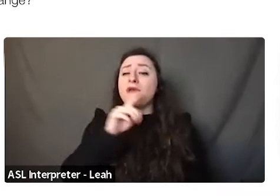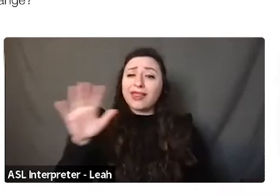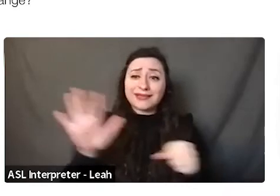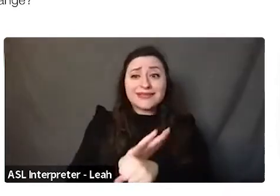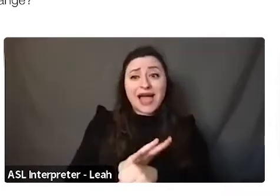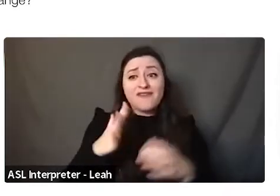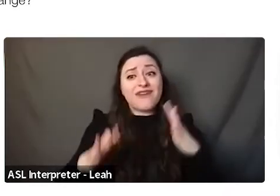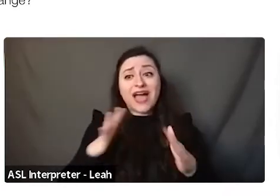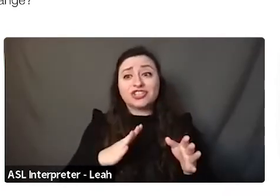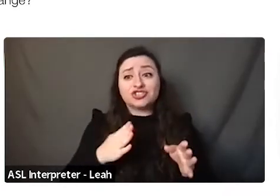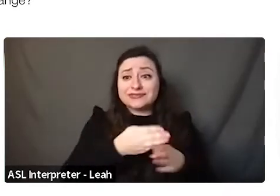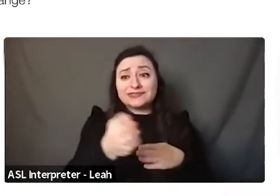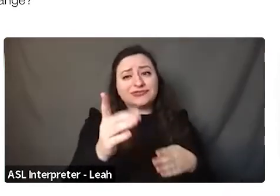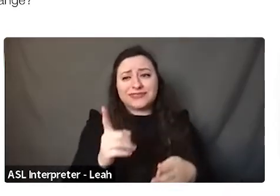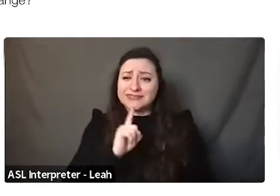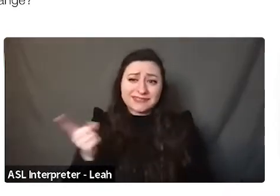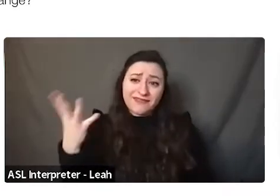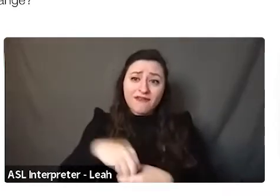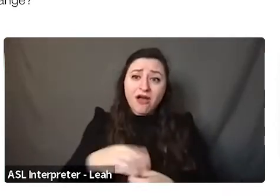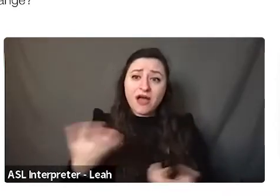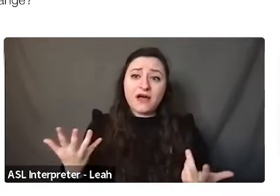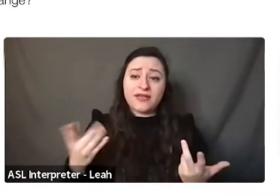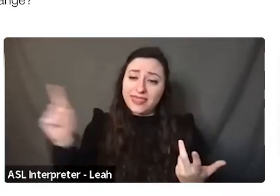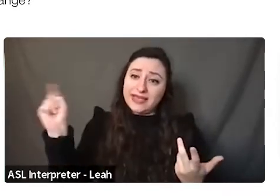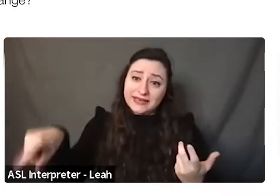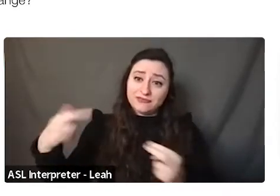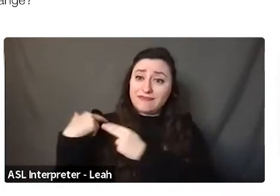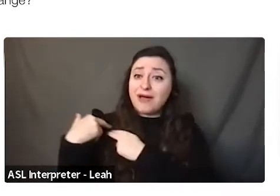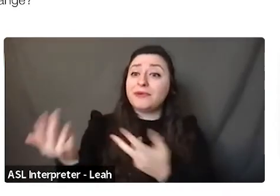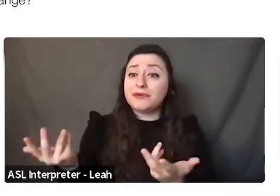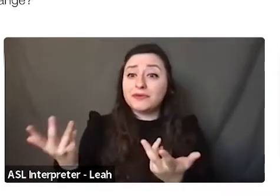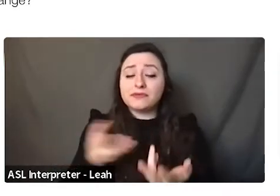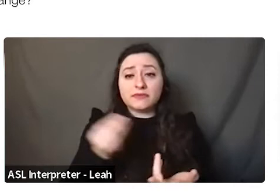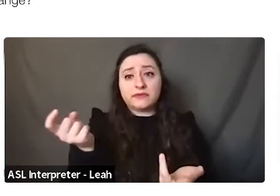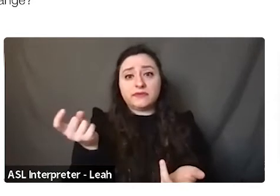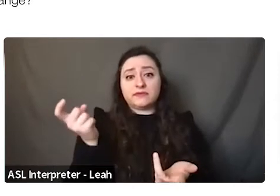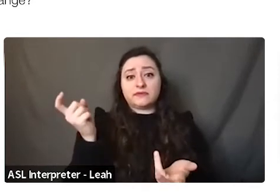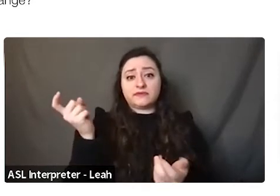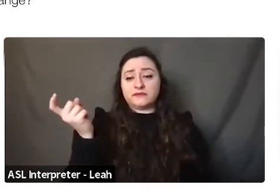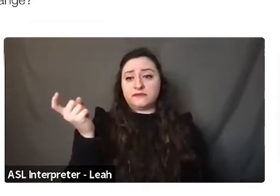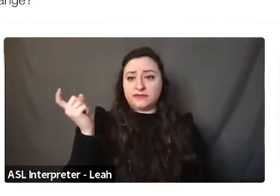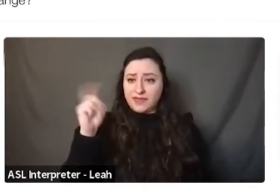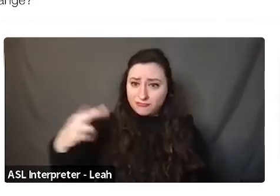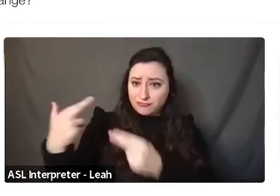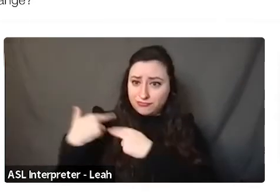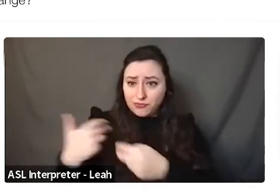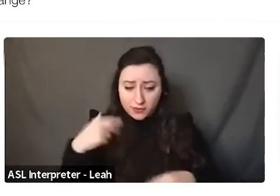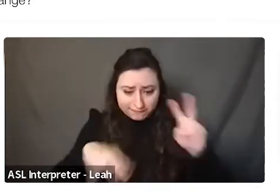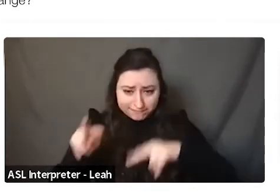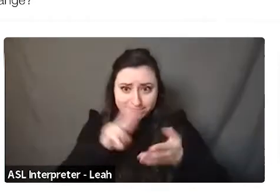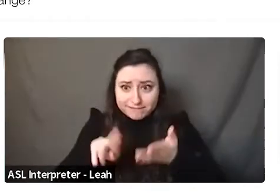is complicit in this issue, and they have to take ownership. And they have to take this research that we've started, as